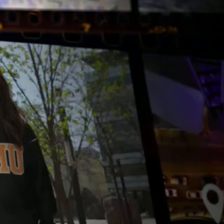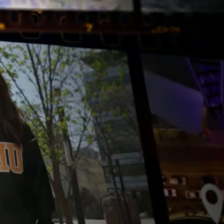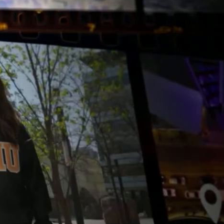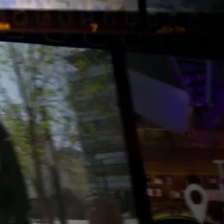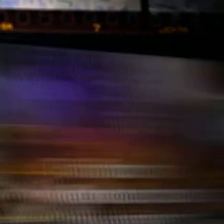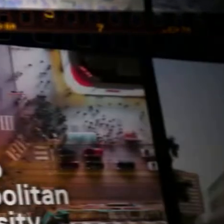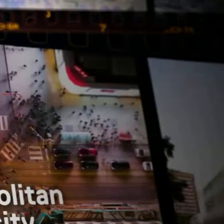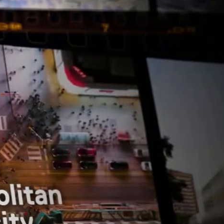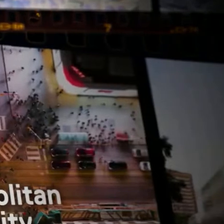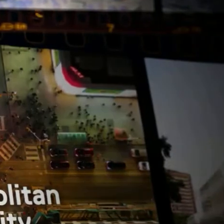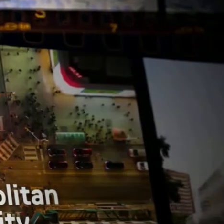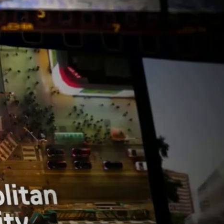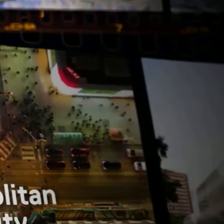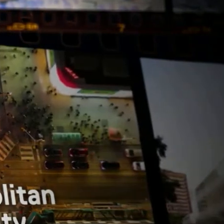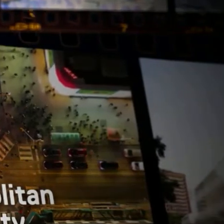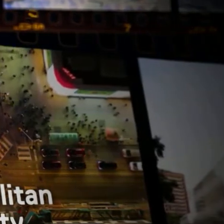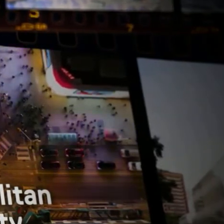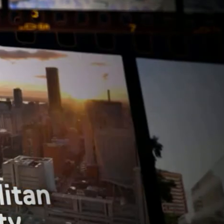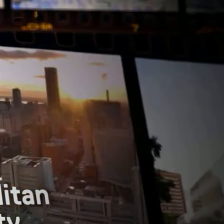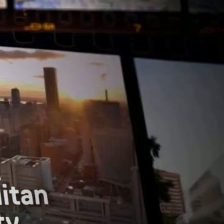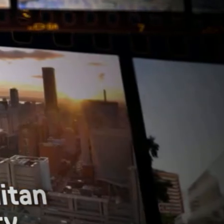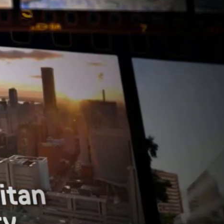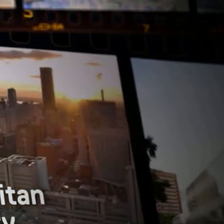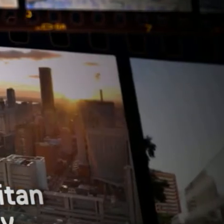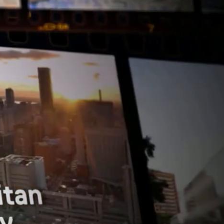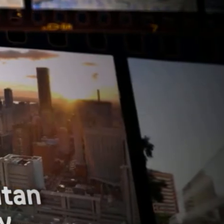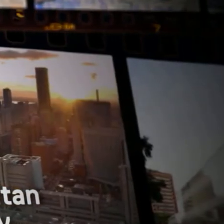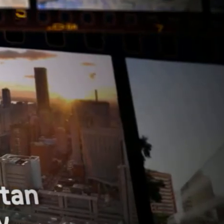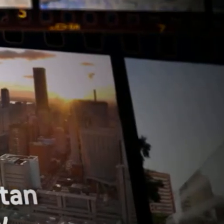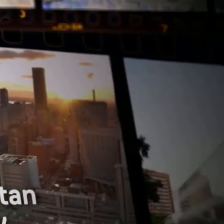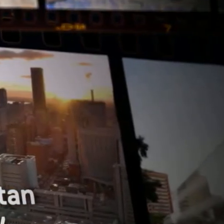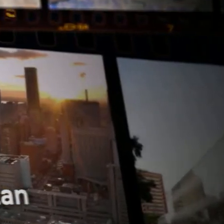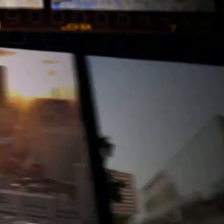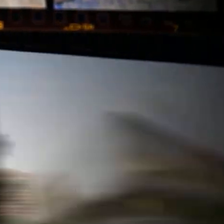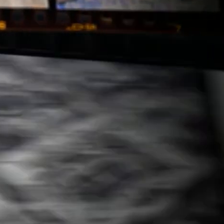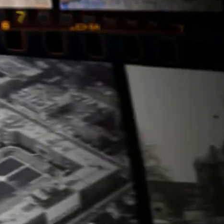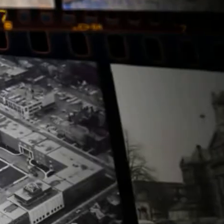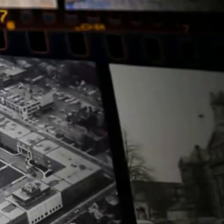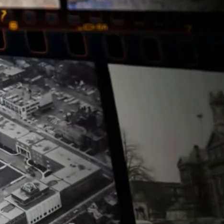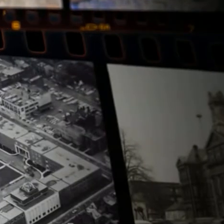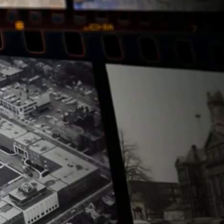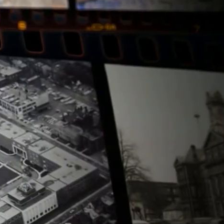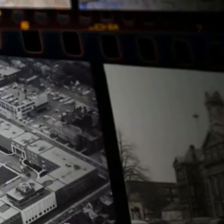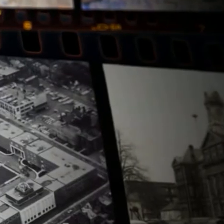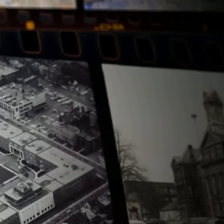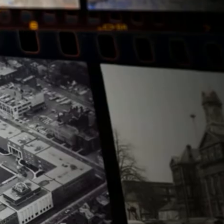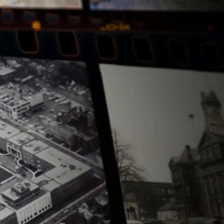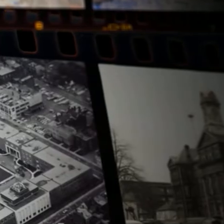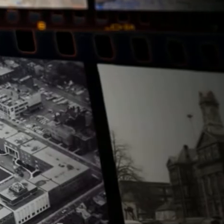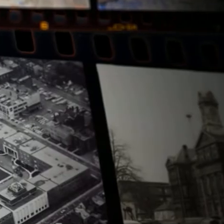As Canada's most urban university, we represent all that it is to be metropolitan.